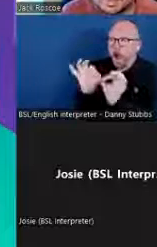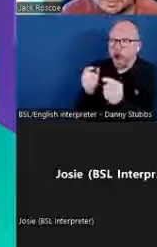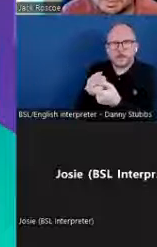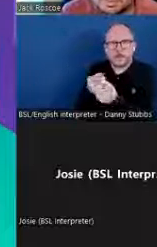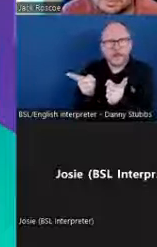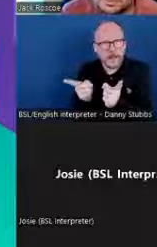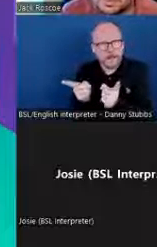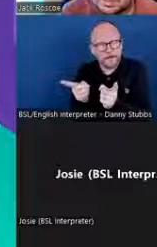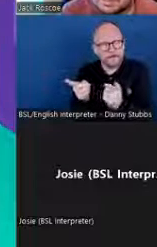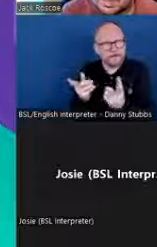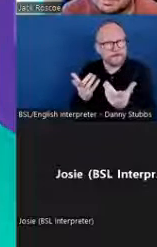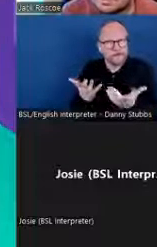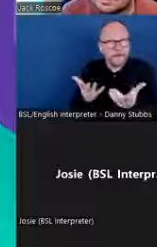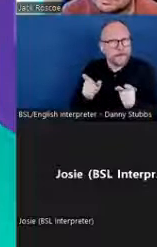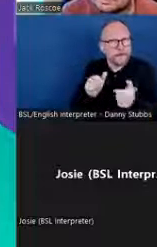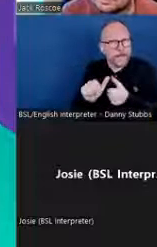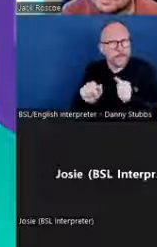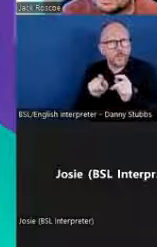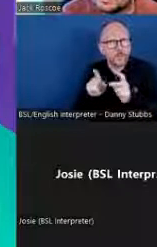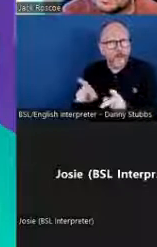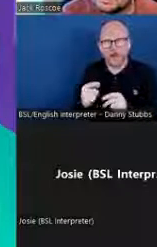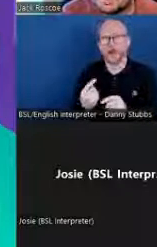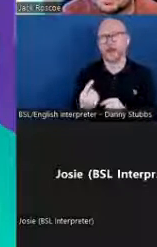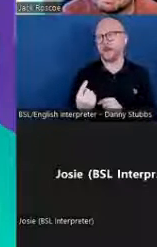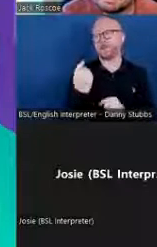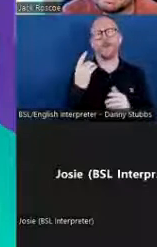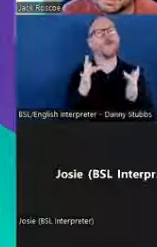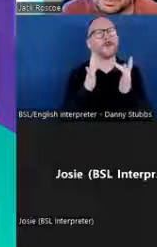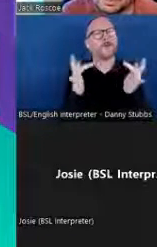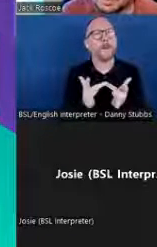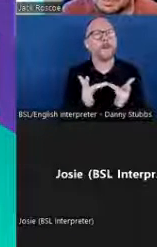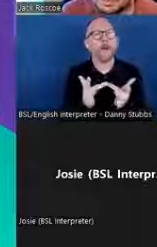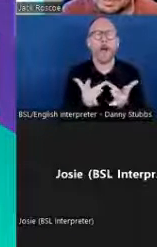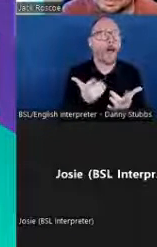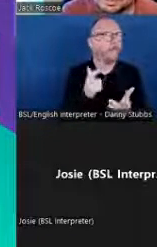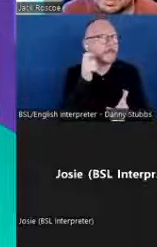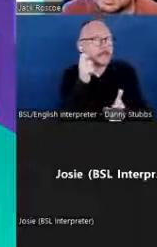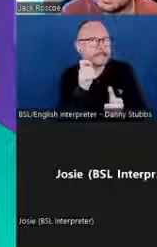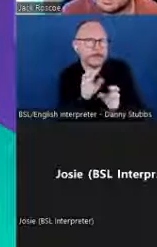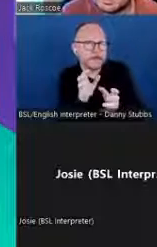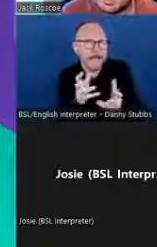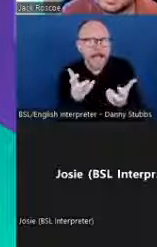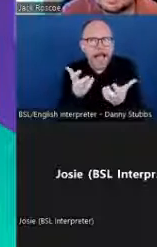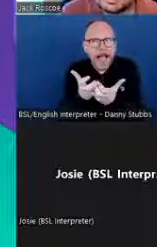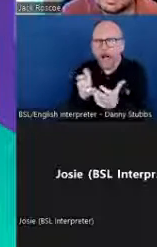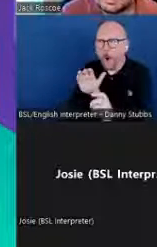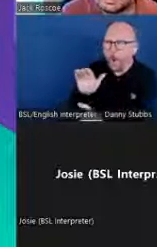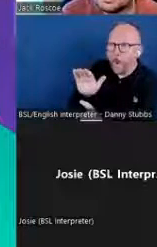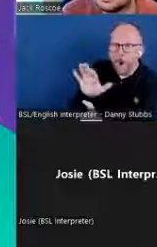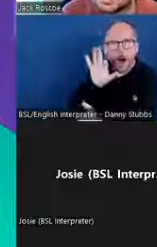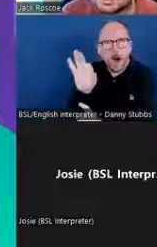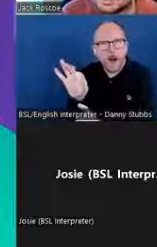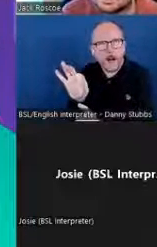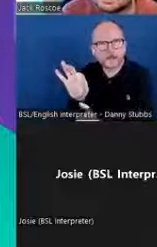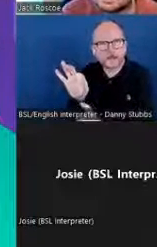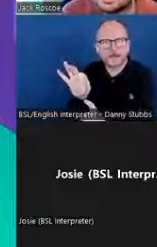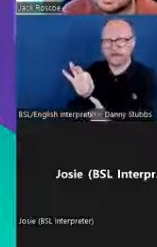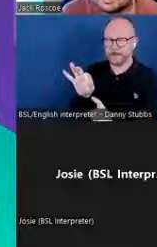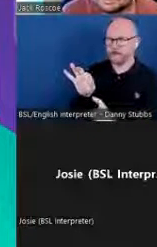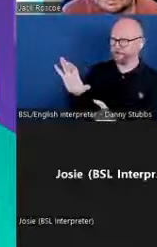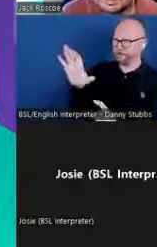about in the last webinar, and that might be useful to help you explain that, thinking about identifying who's